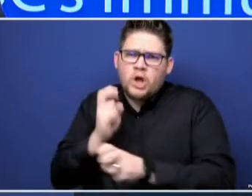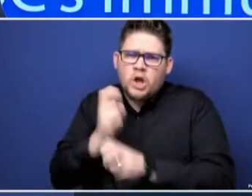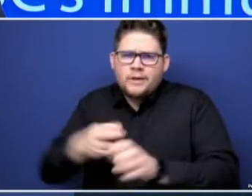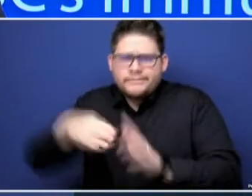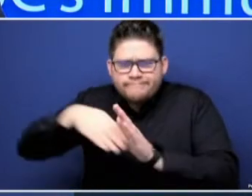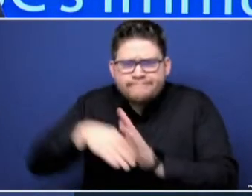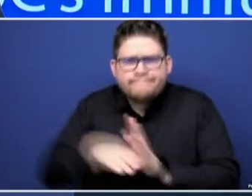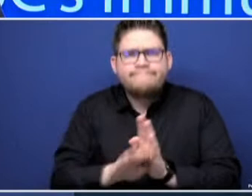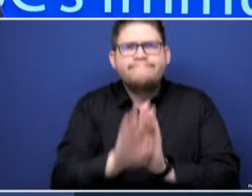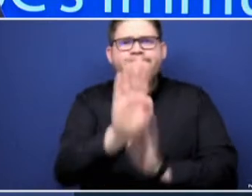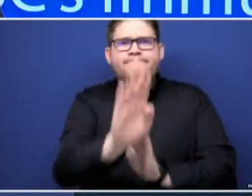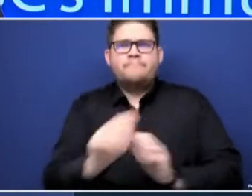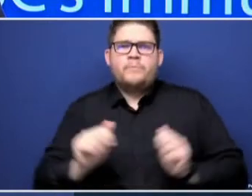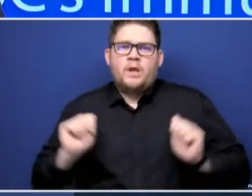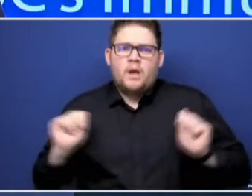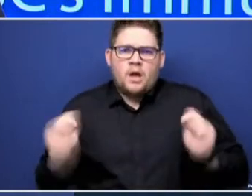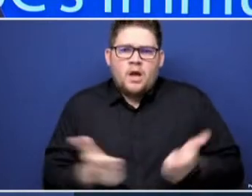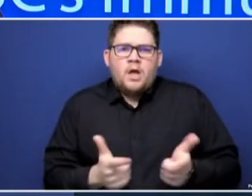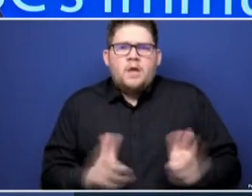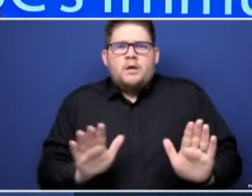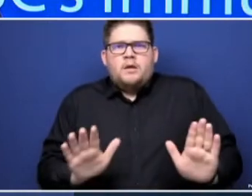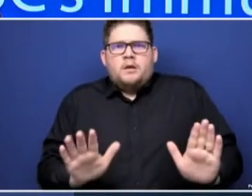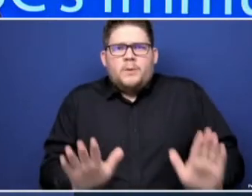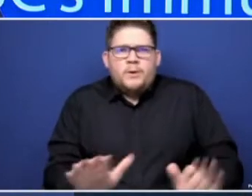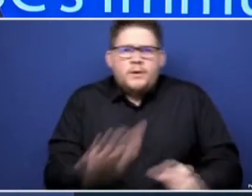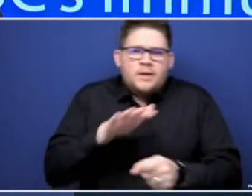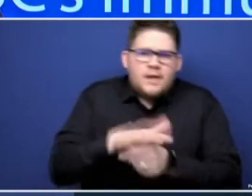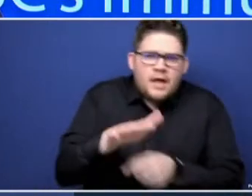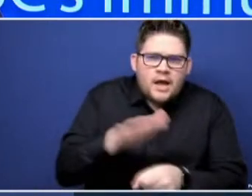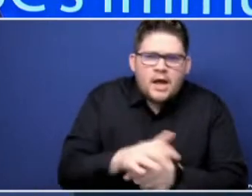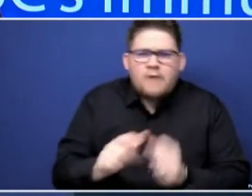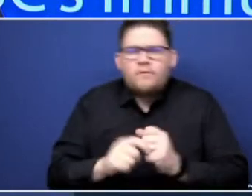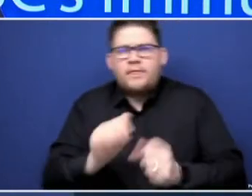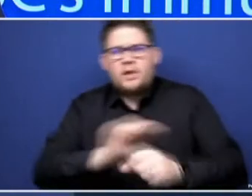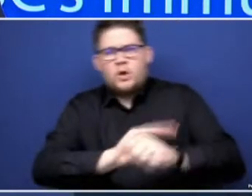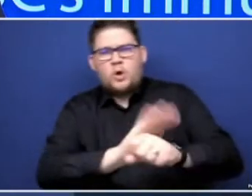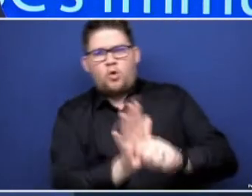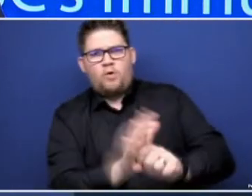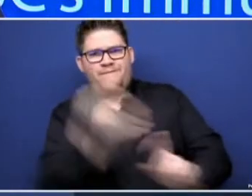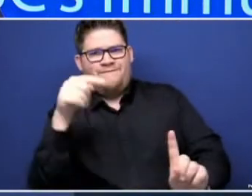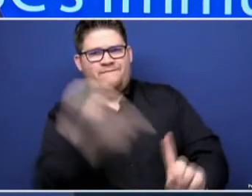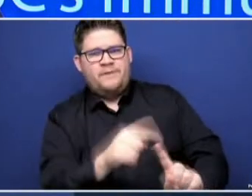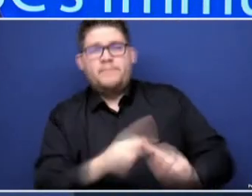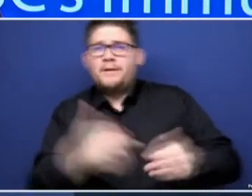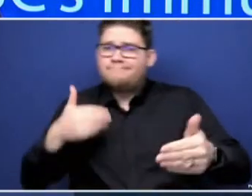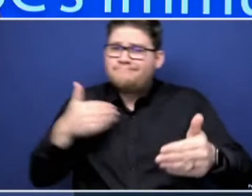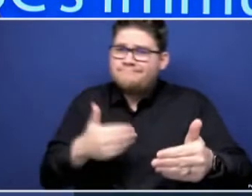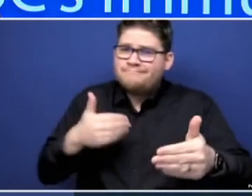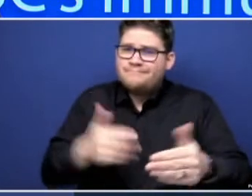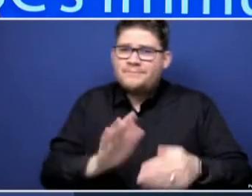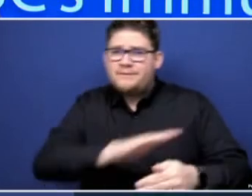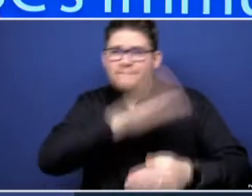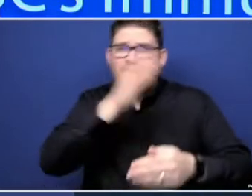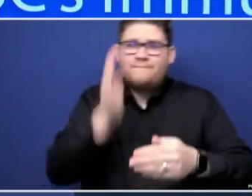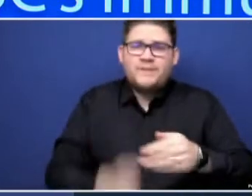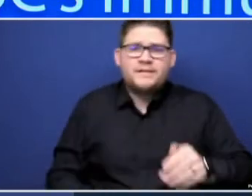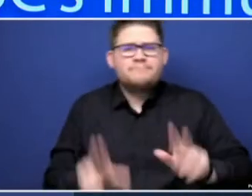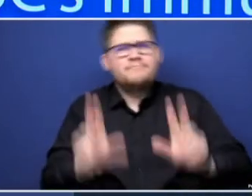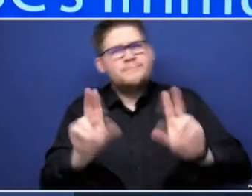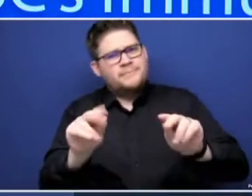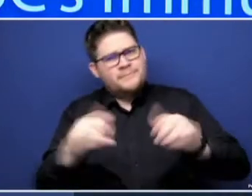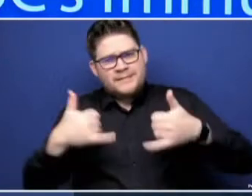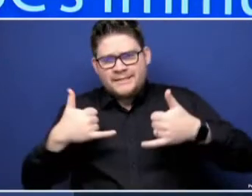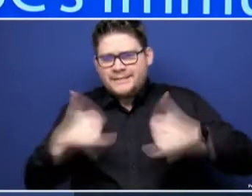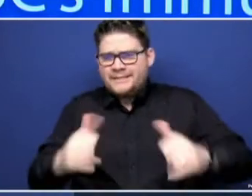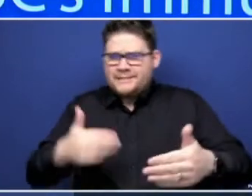province, taking advantage of that superior hospitality the tourism sector is so renowned for here in British Columbia, to make sure that we can